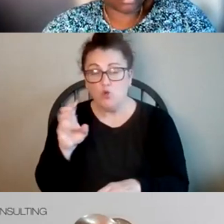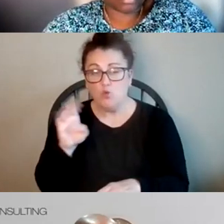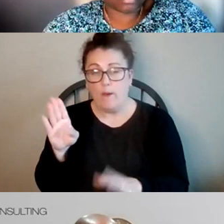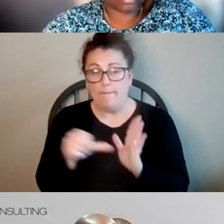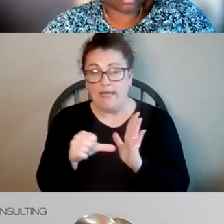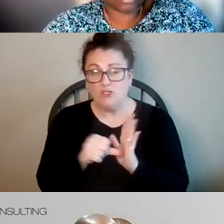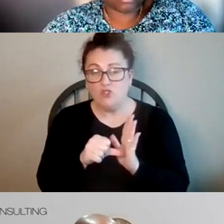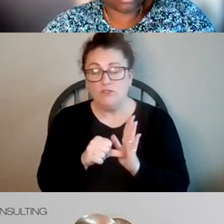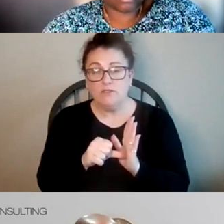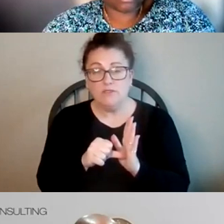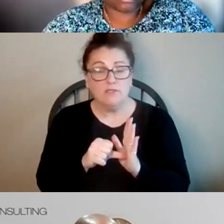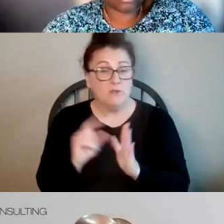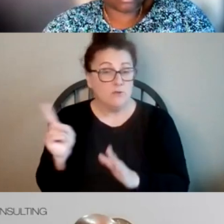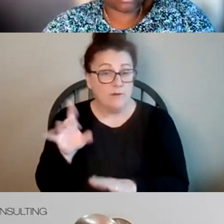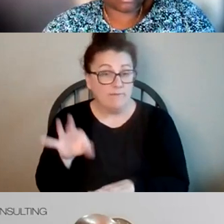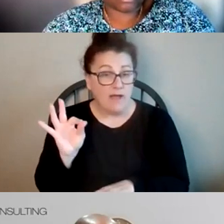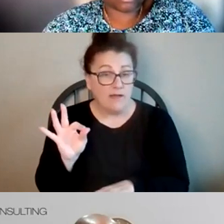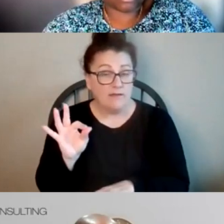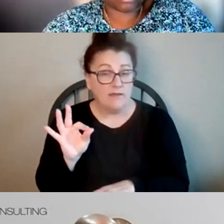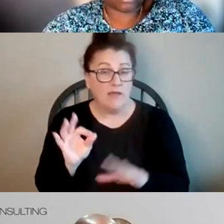that location is